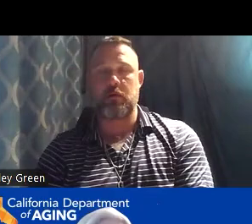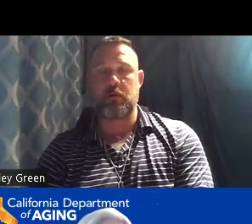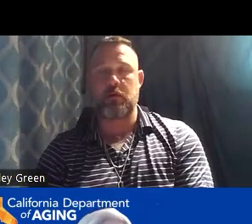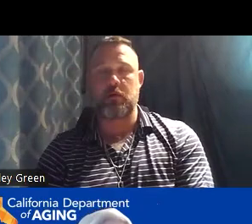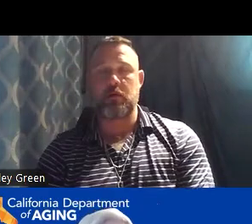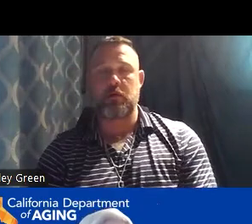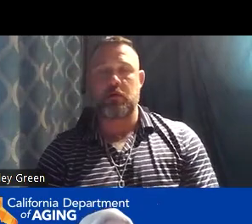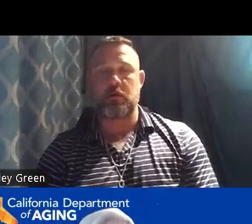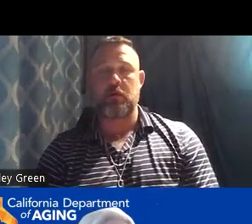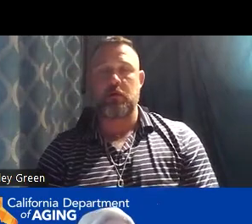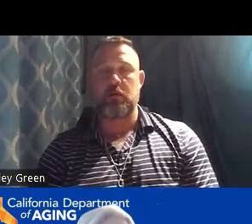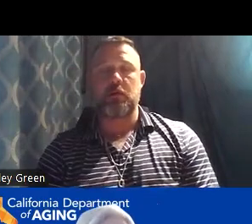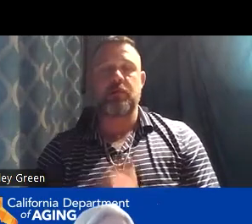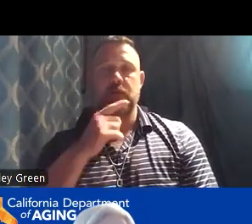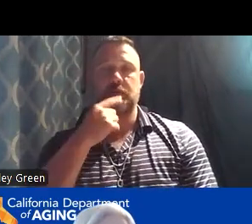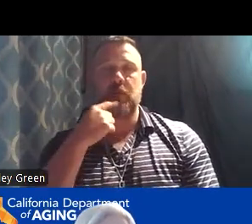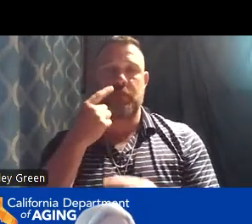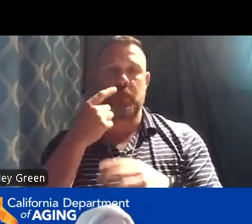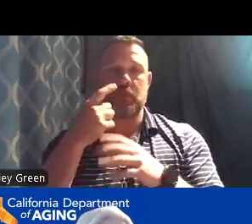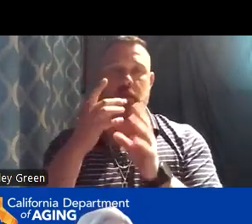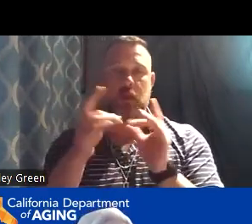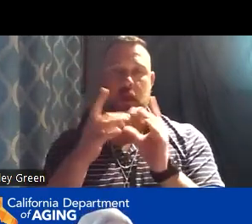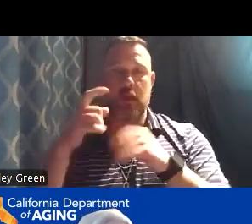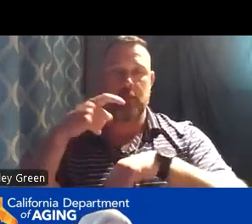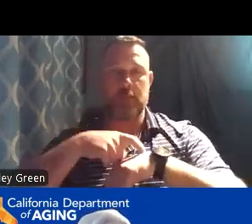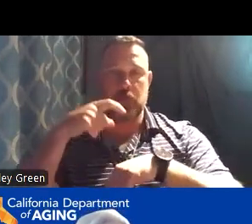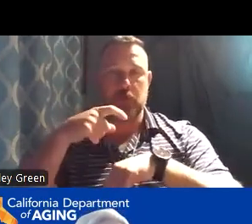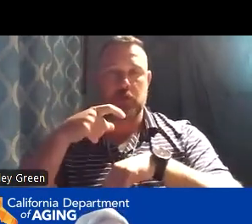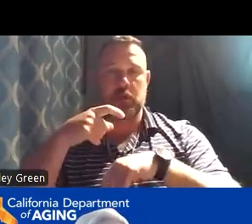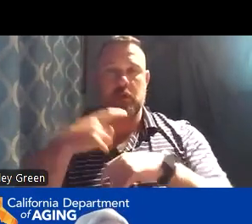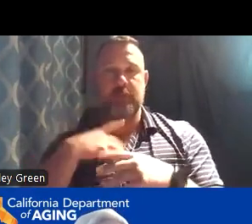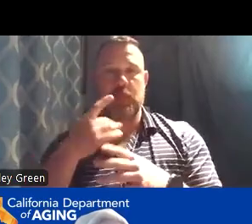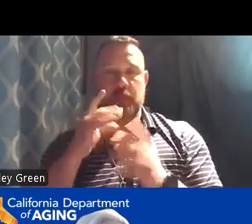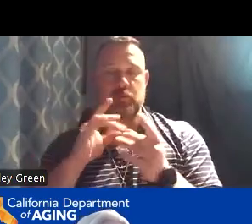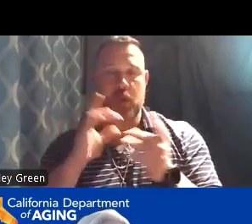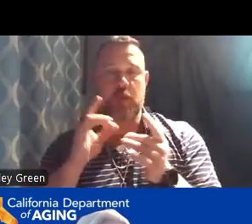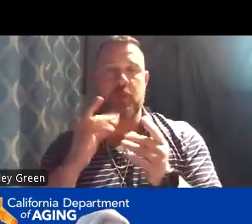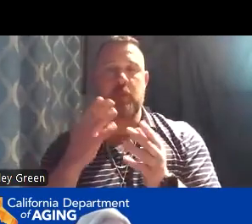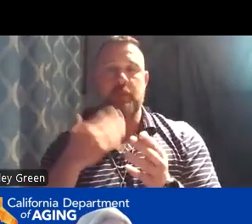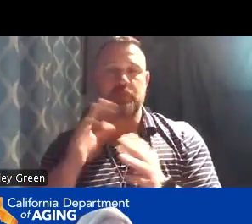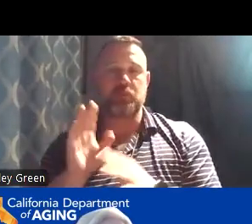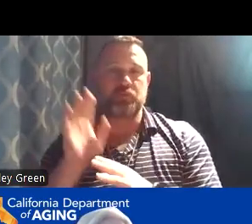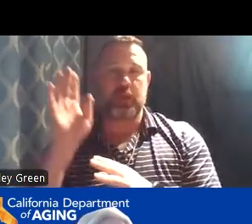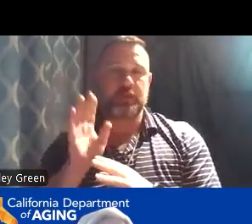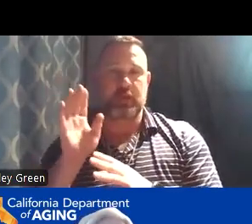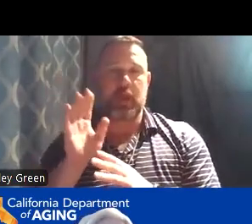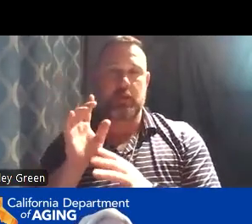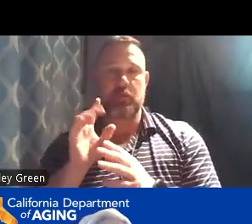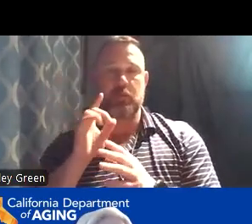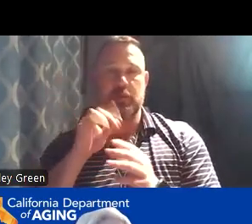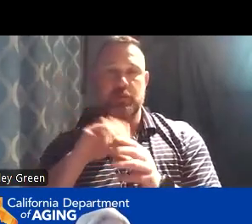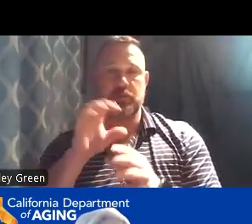This is the public comment period. If you would like to make a comment, please use your raised hand icon